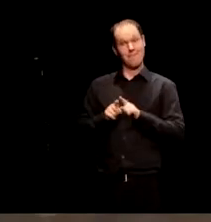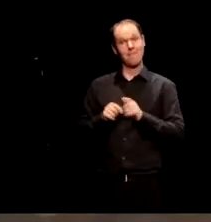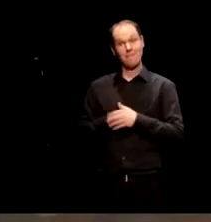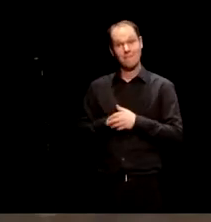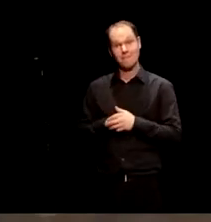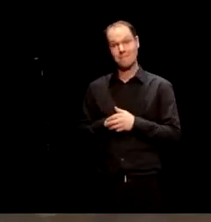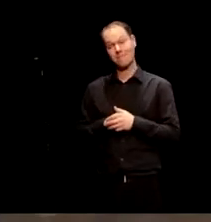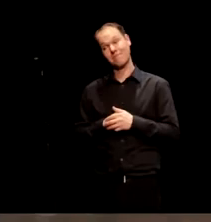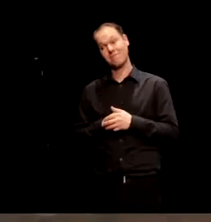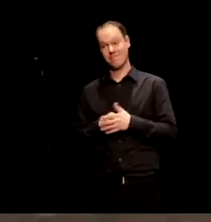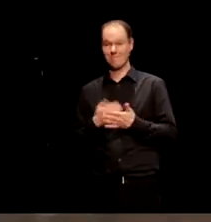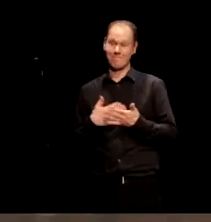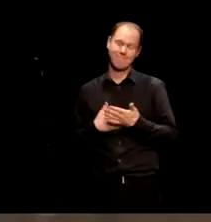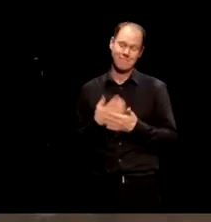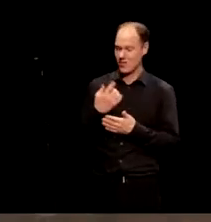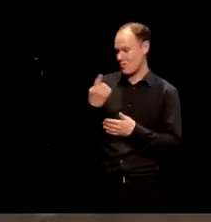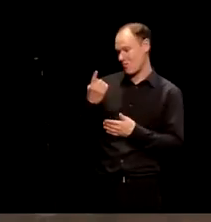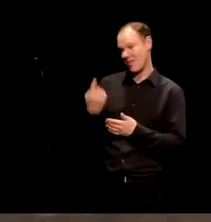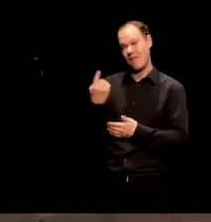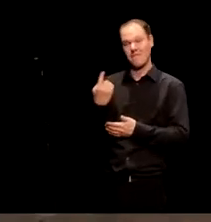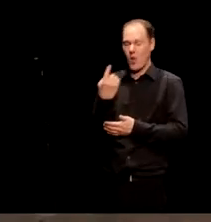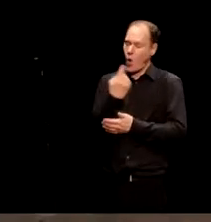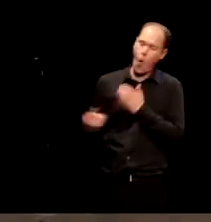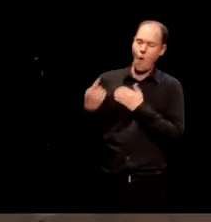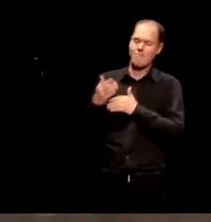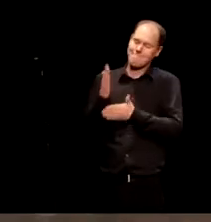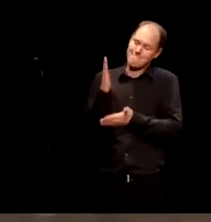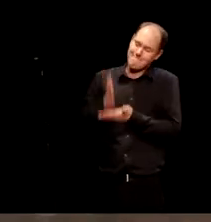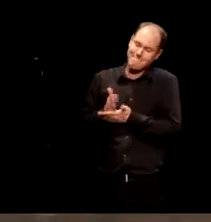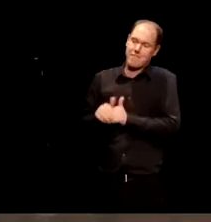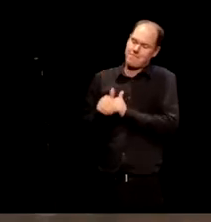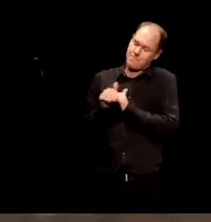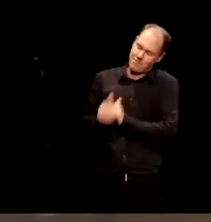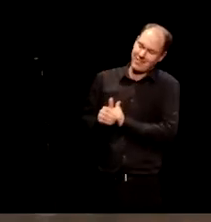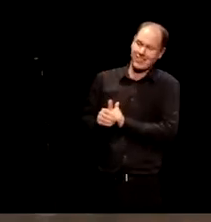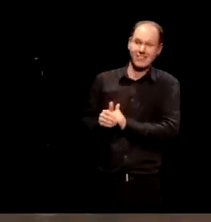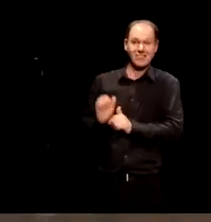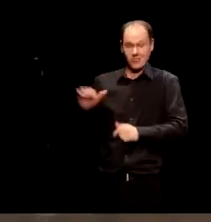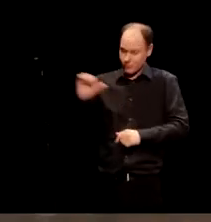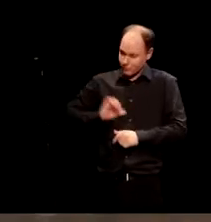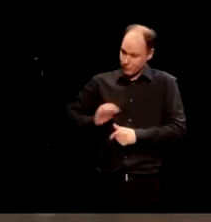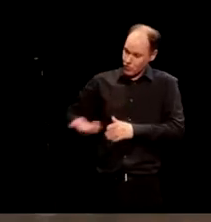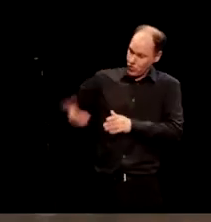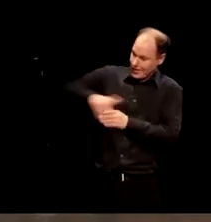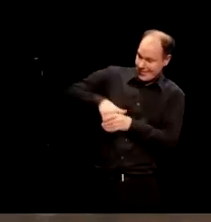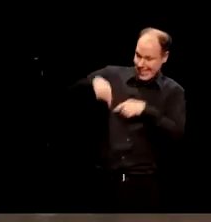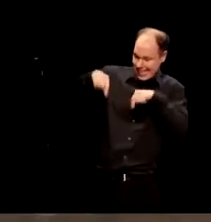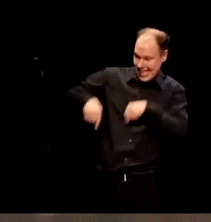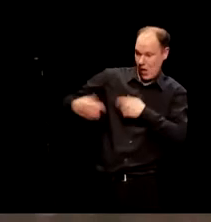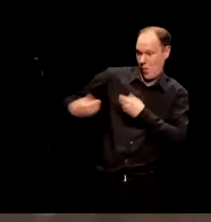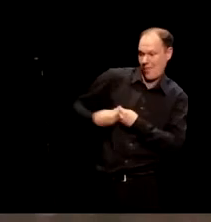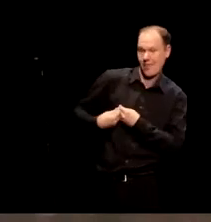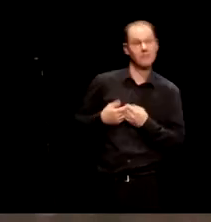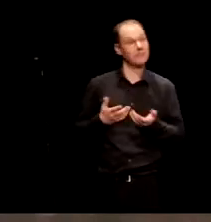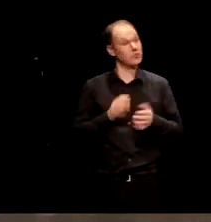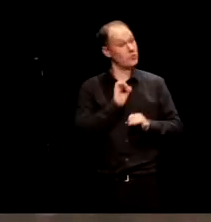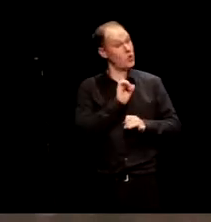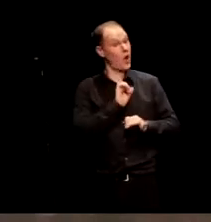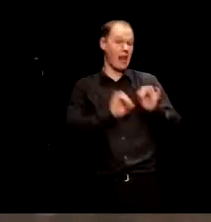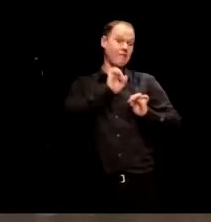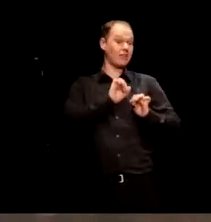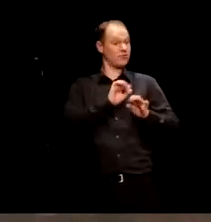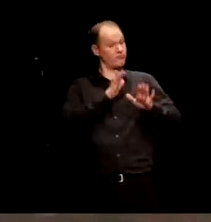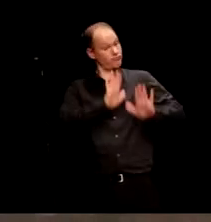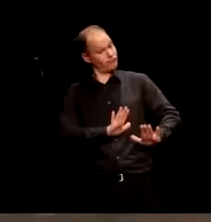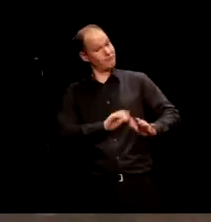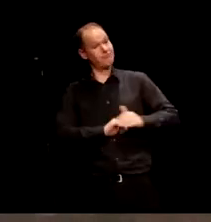are the only real friend I have. Your place is here with us. Oh, well, the case for the defense rests.